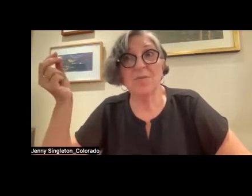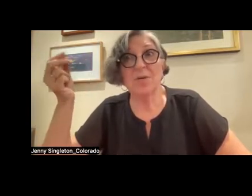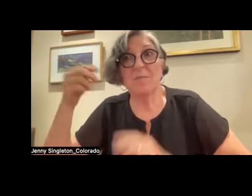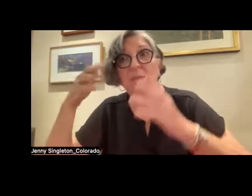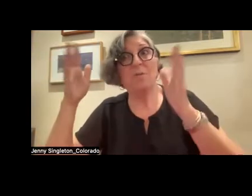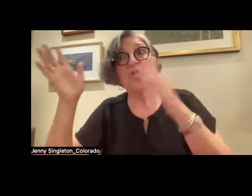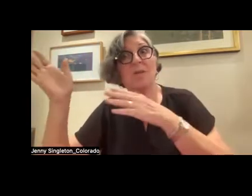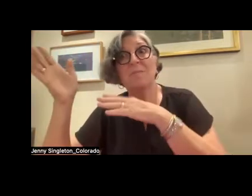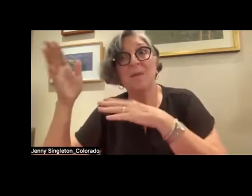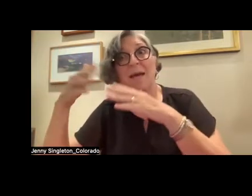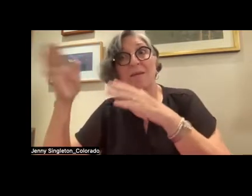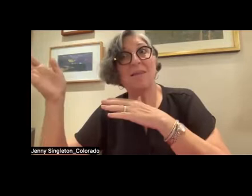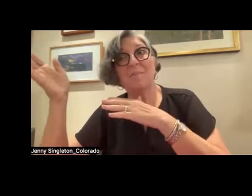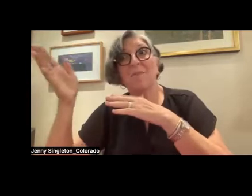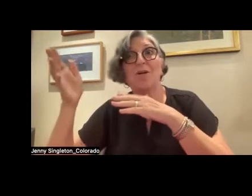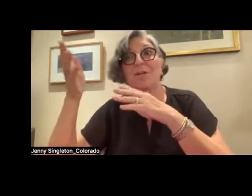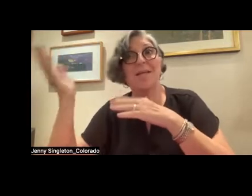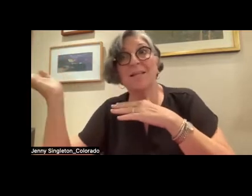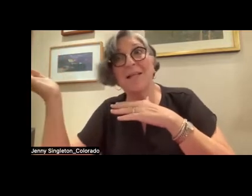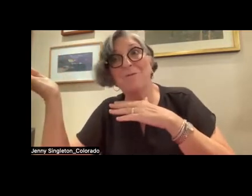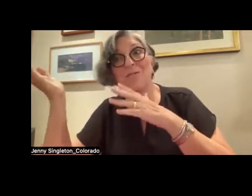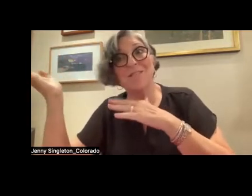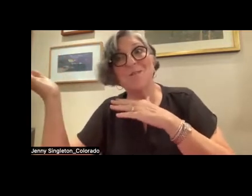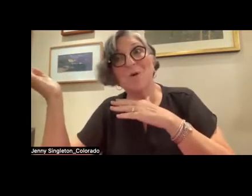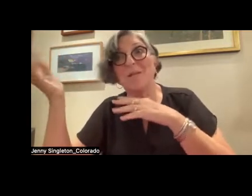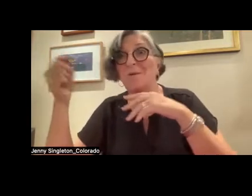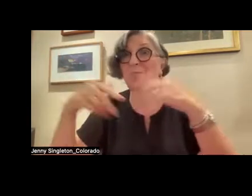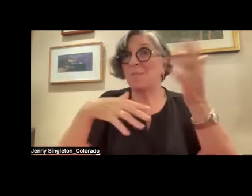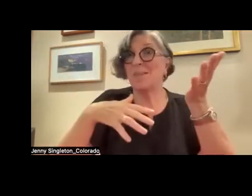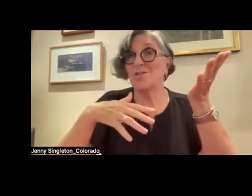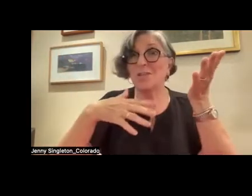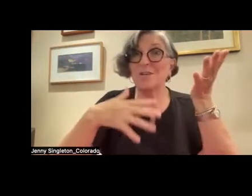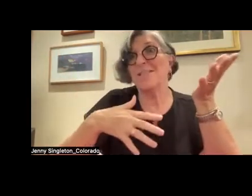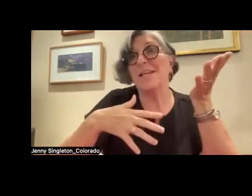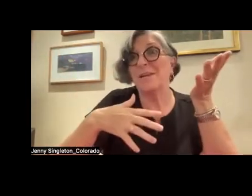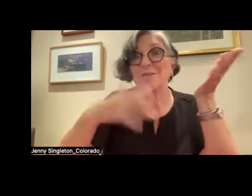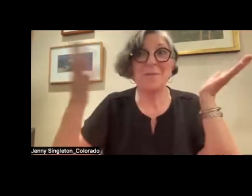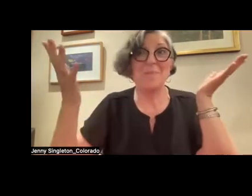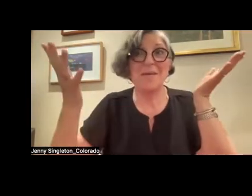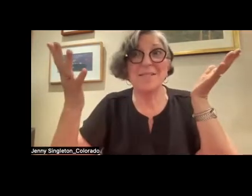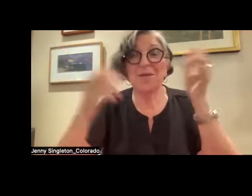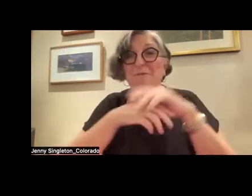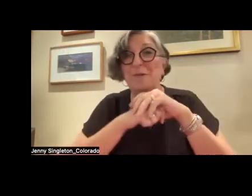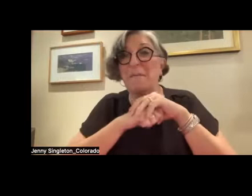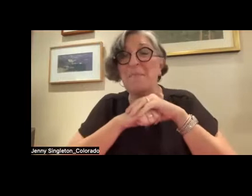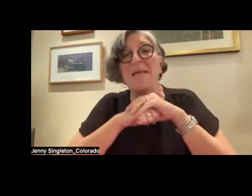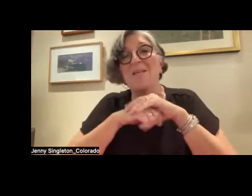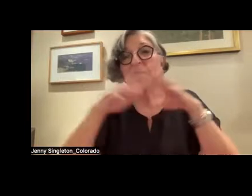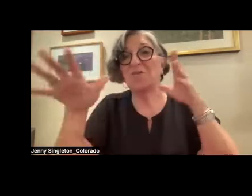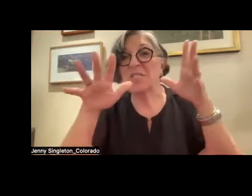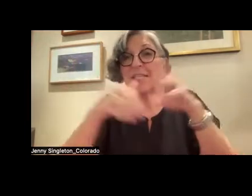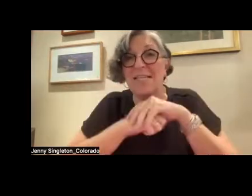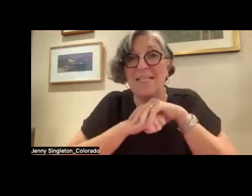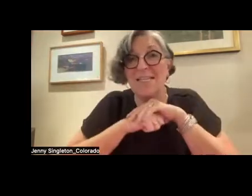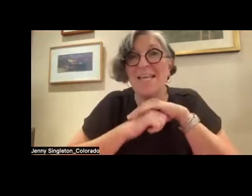processing disorder, maybe we shouldn't be having them learn a second language that's a spoken language. Maybe they should learn a sign language. That might be easier for them. So